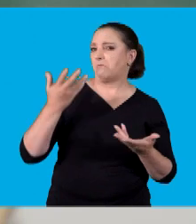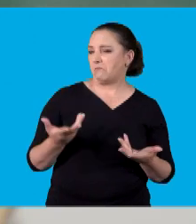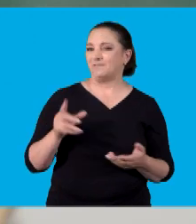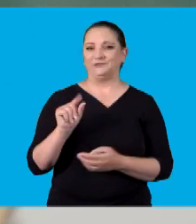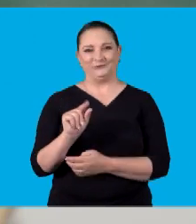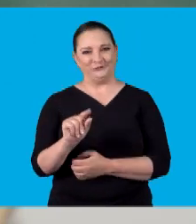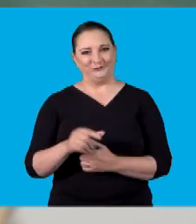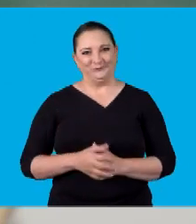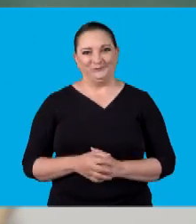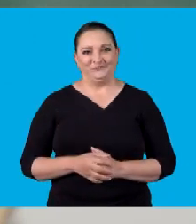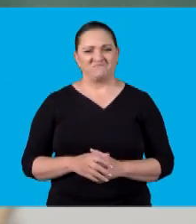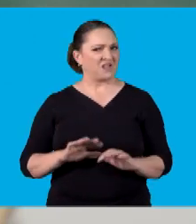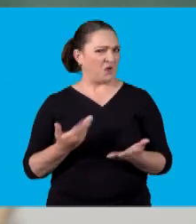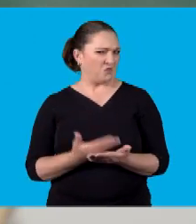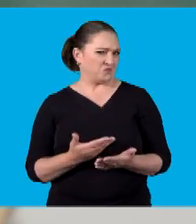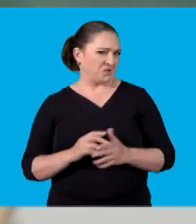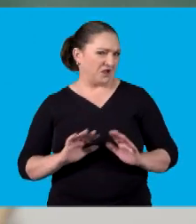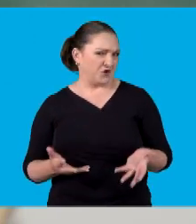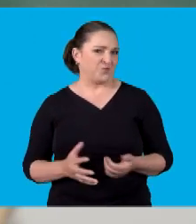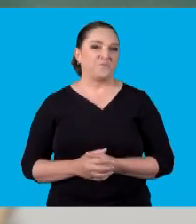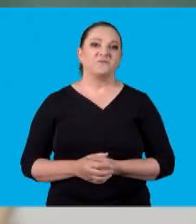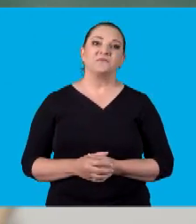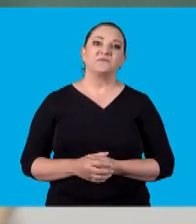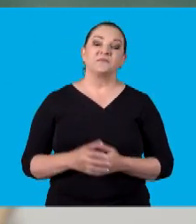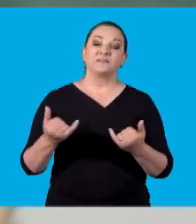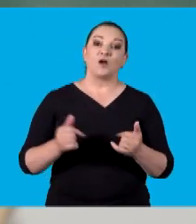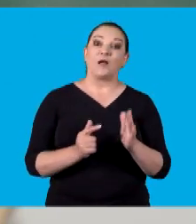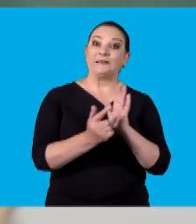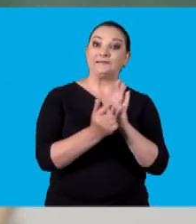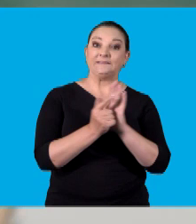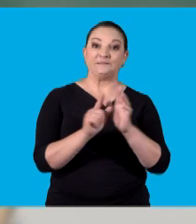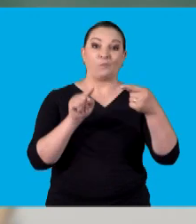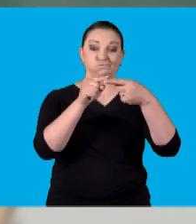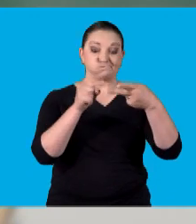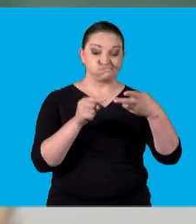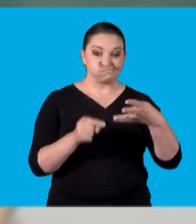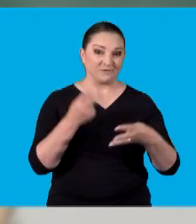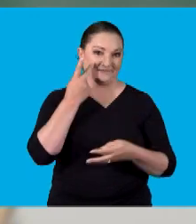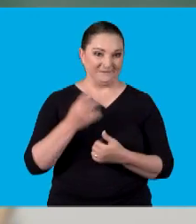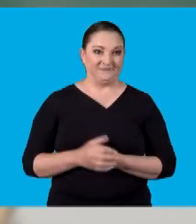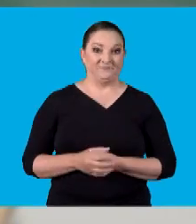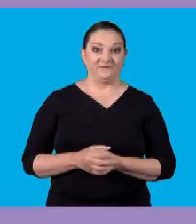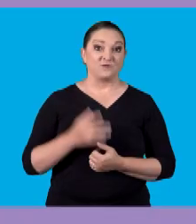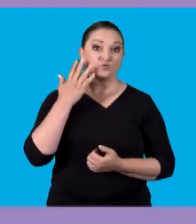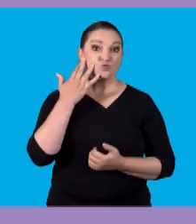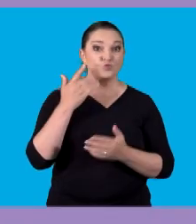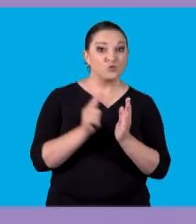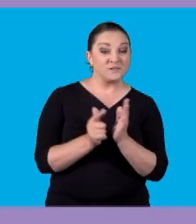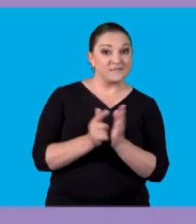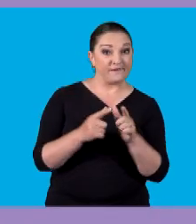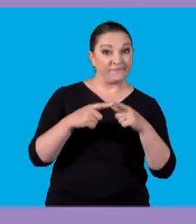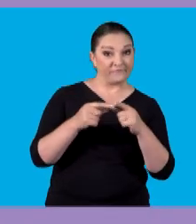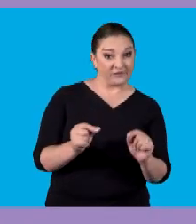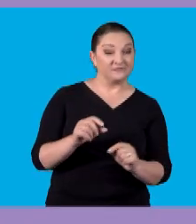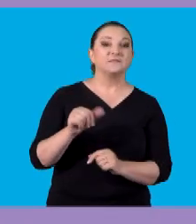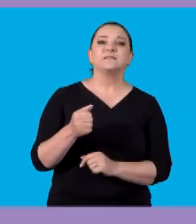that interesting? So let's see how this is possible. So let's look at the lesson objectives for this lesson. By the end of the